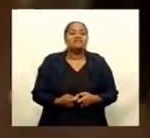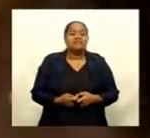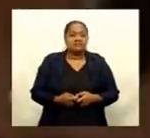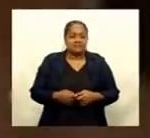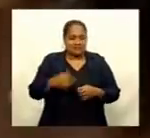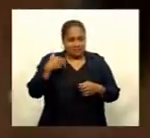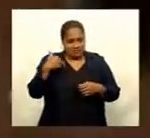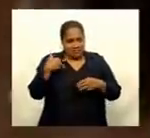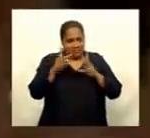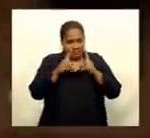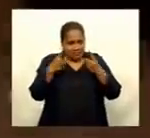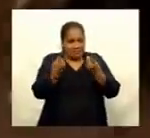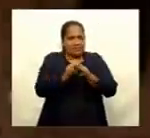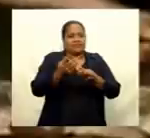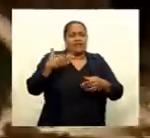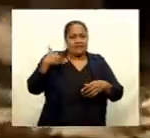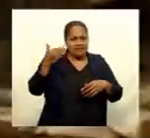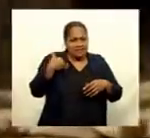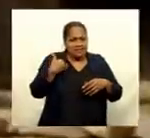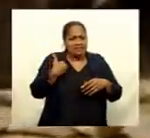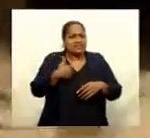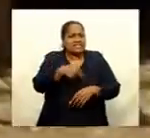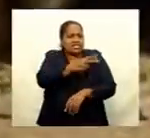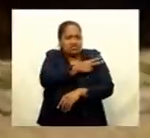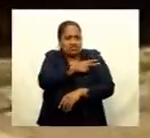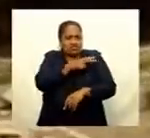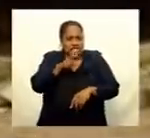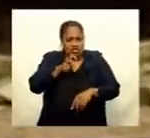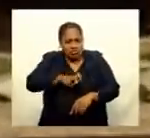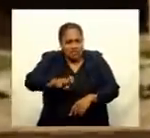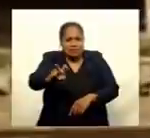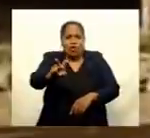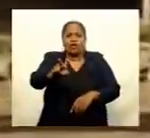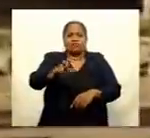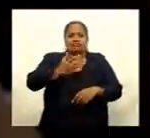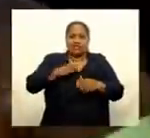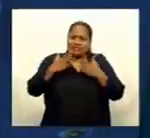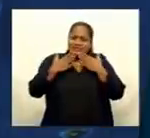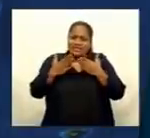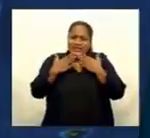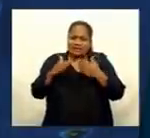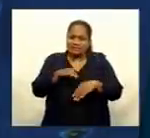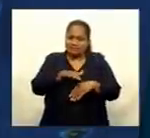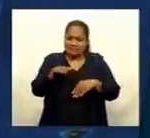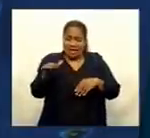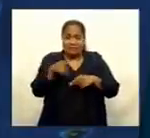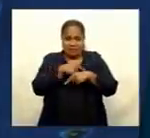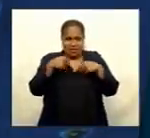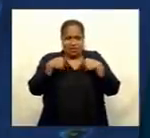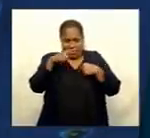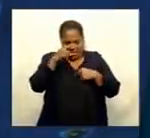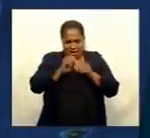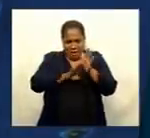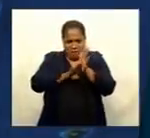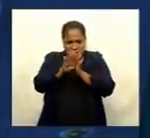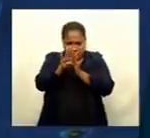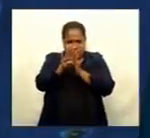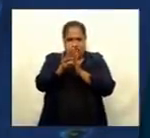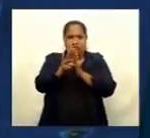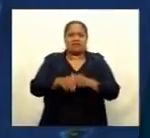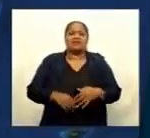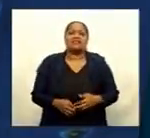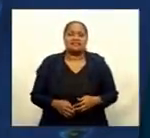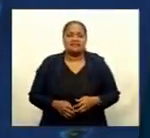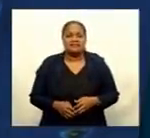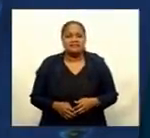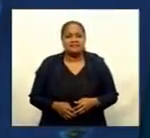health and security and transport. It's thanks to them that we can have aspire to have a